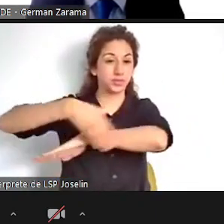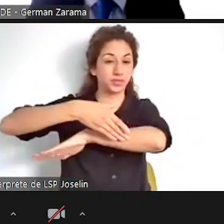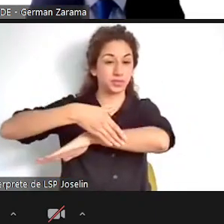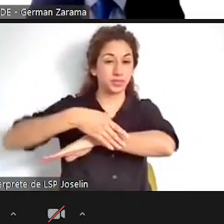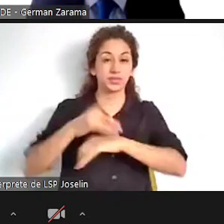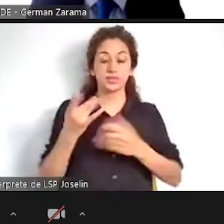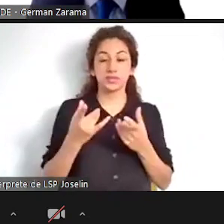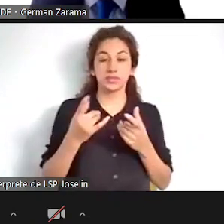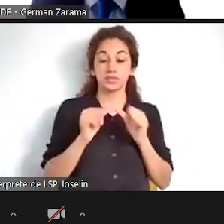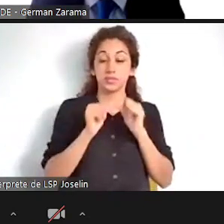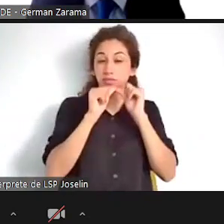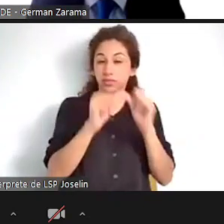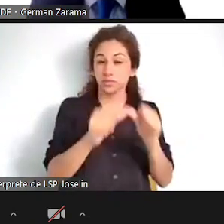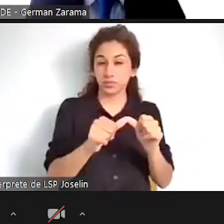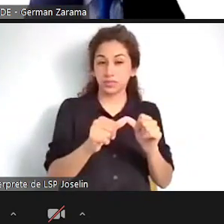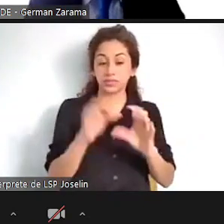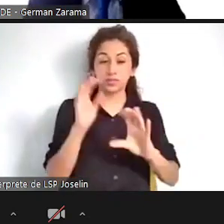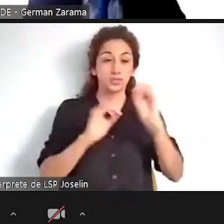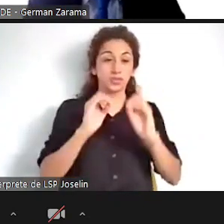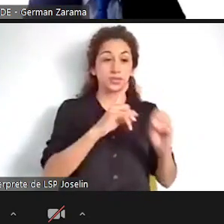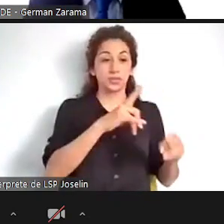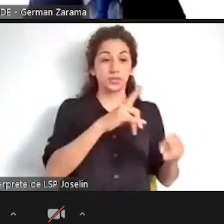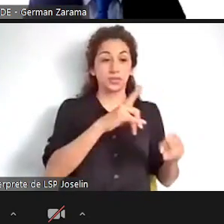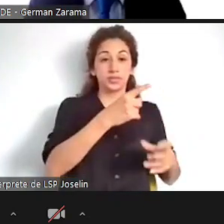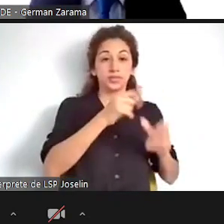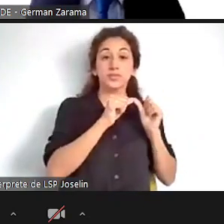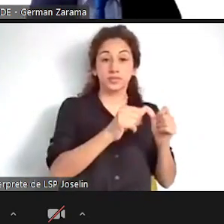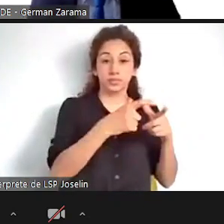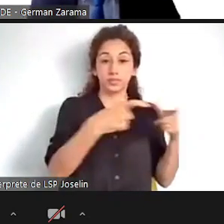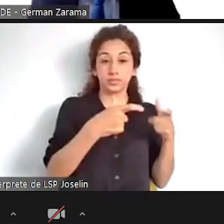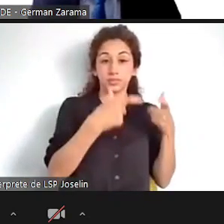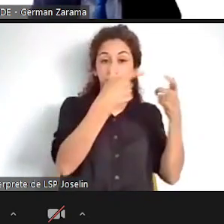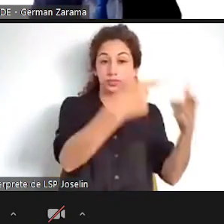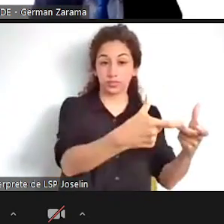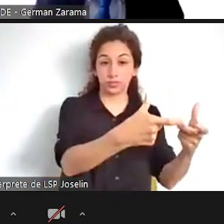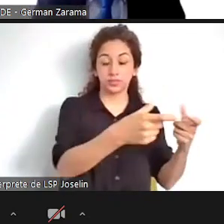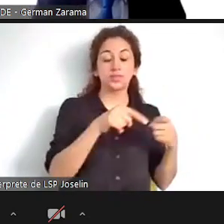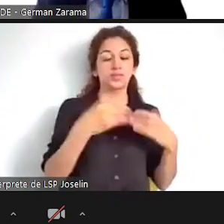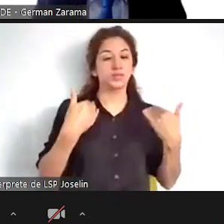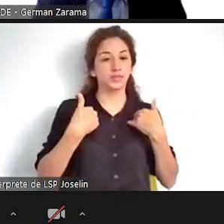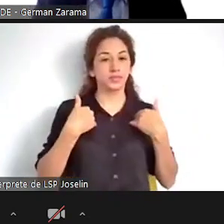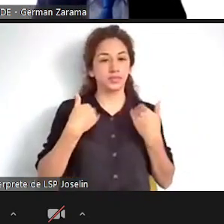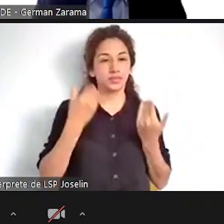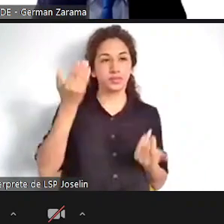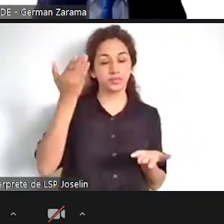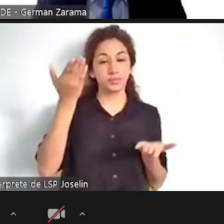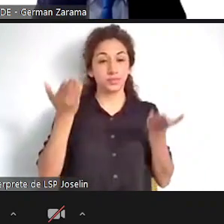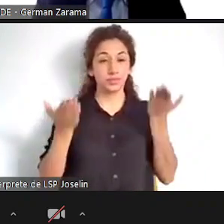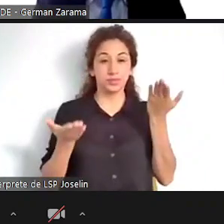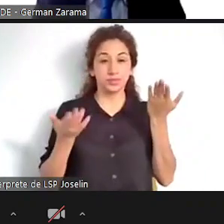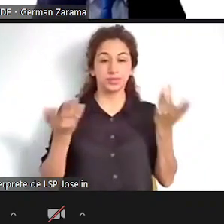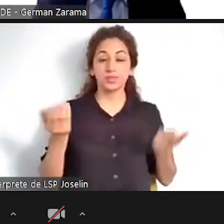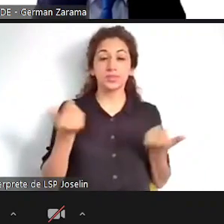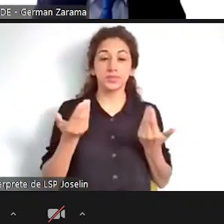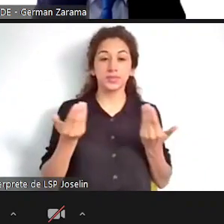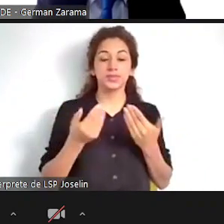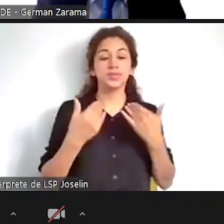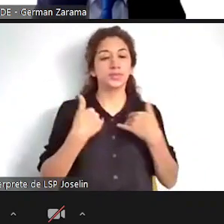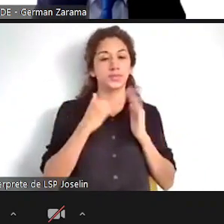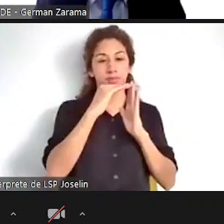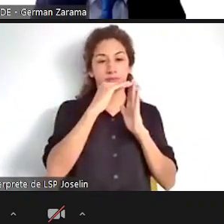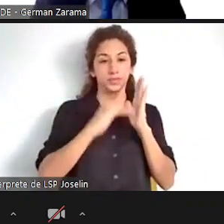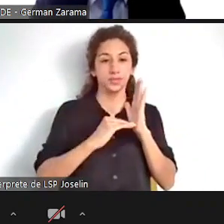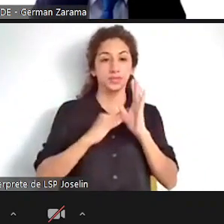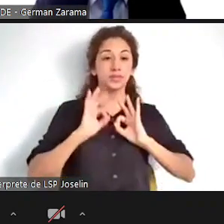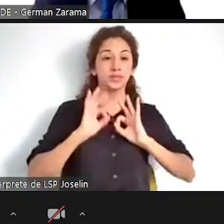informal activity to define if they continue to the informality or go towards formality this balance this stuff